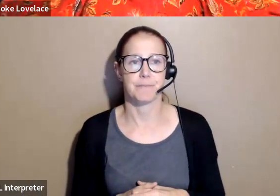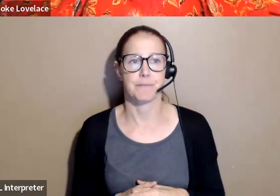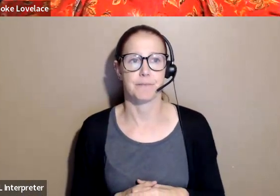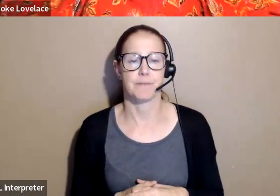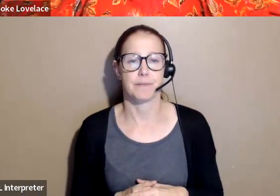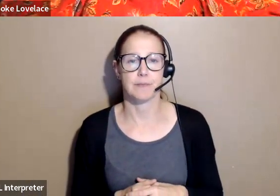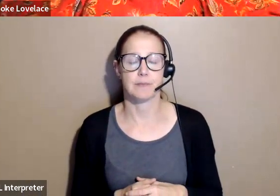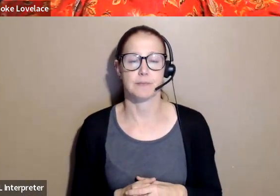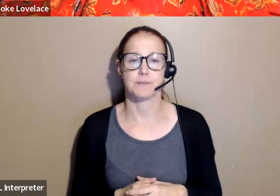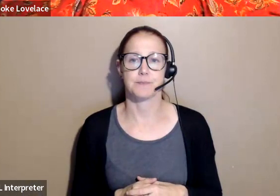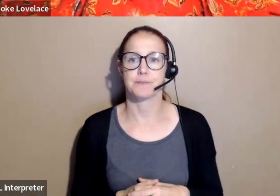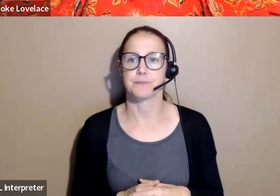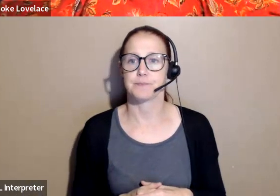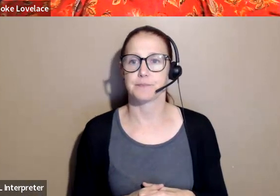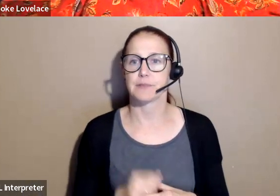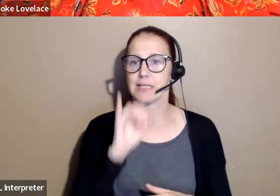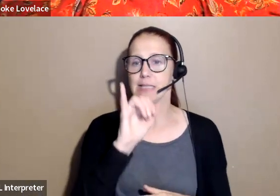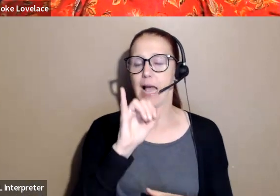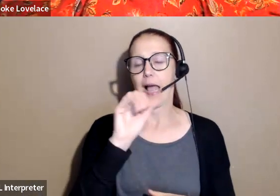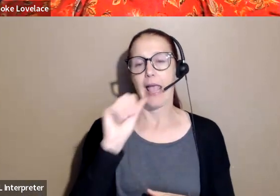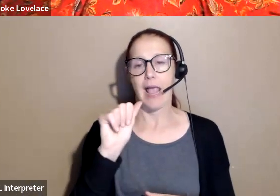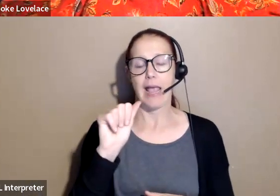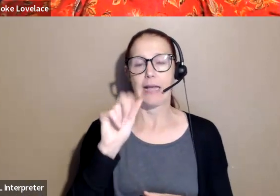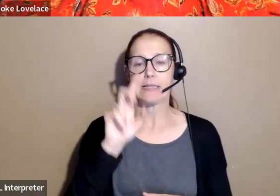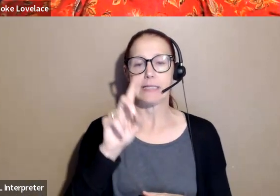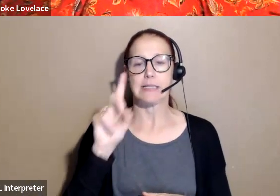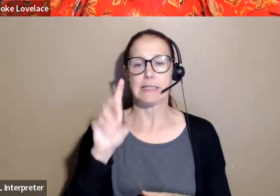And it's just IADD Council,